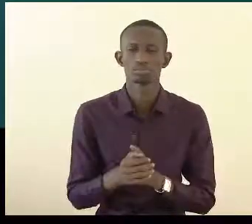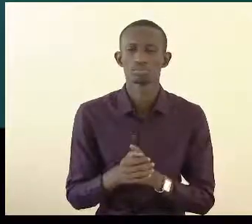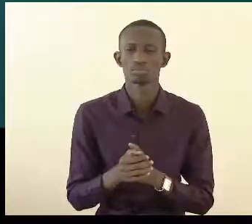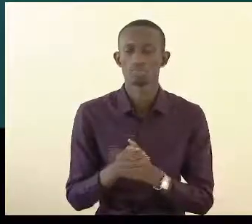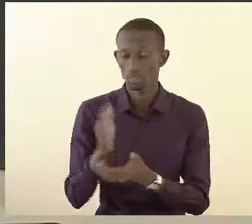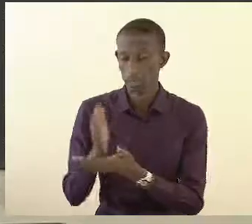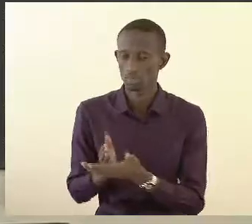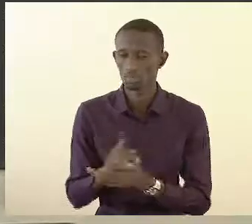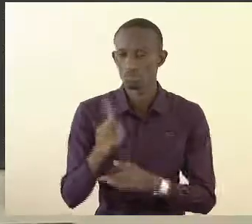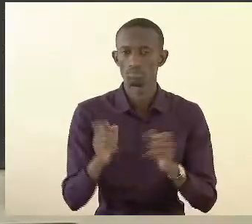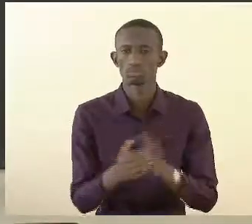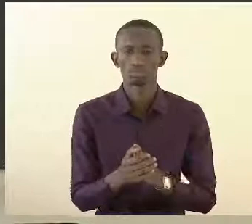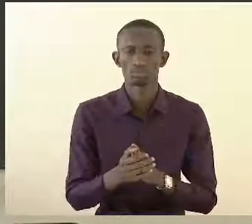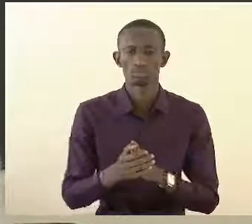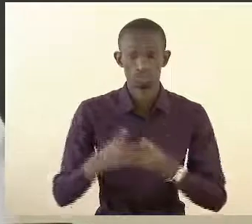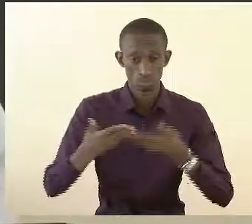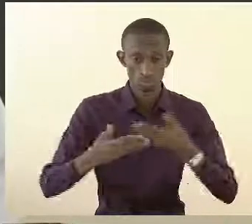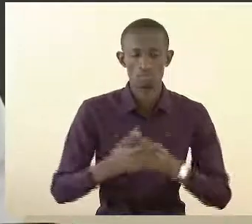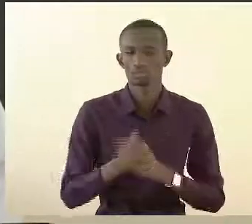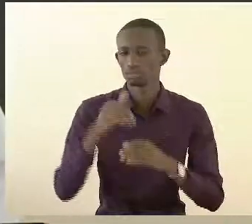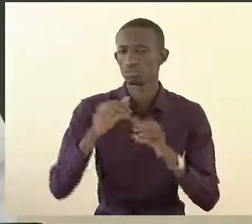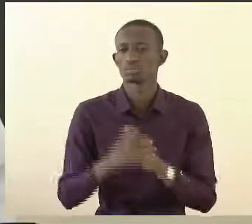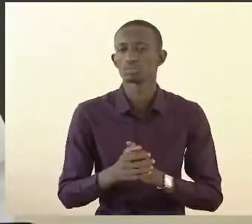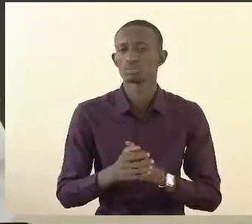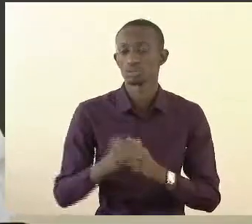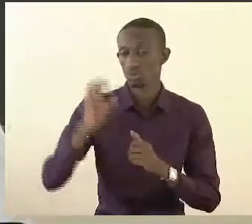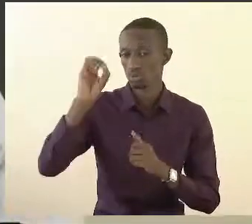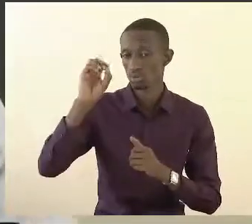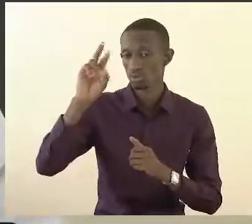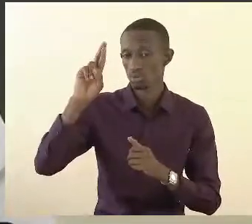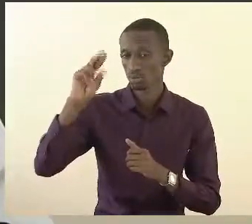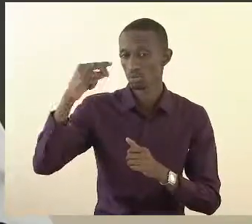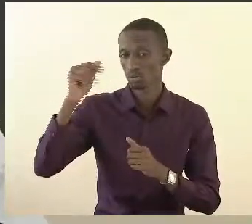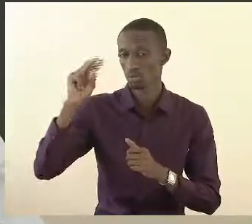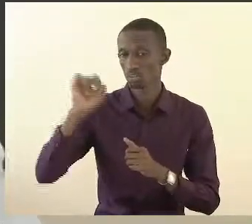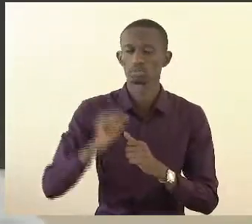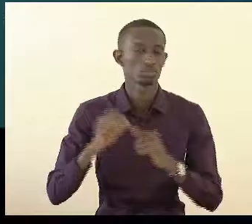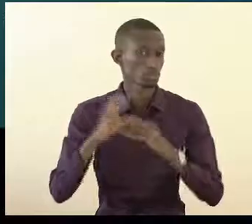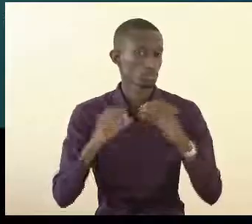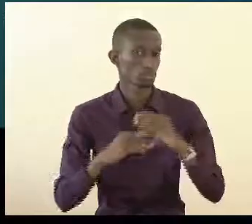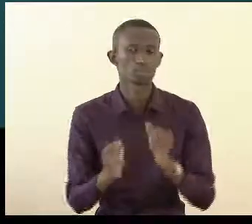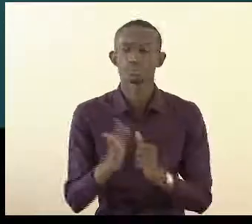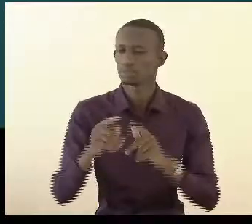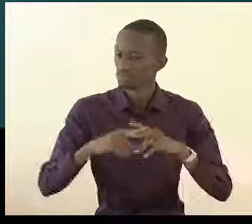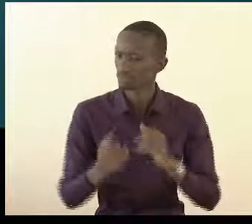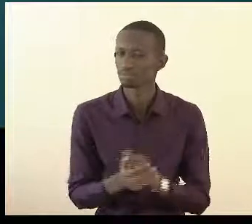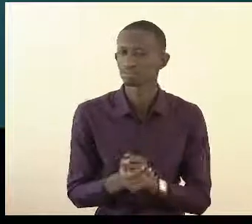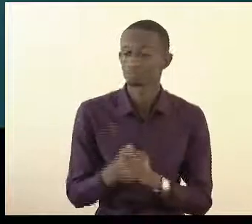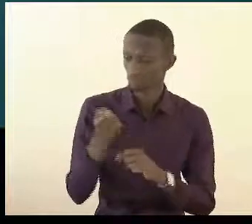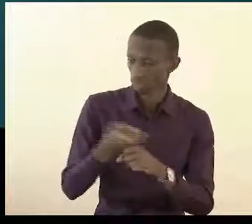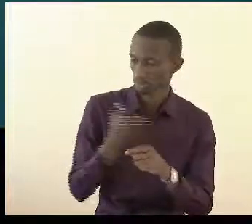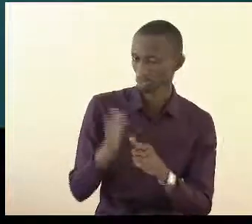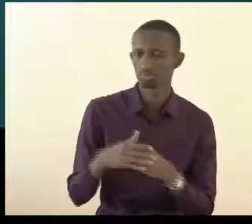in organic chemistry. So let us go back and we start with our exercise. Part number